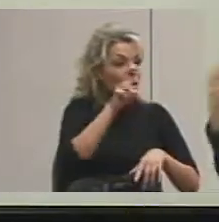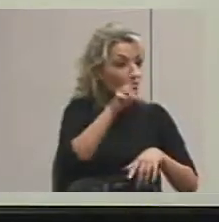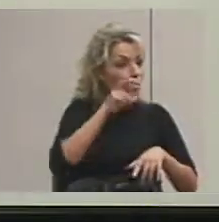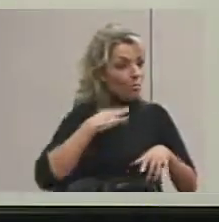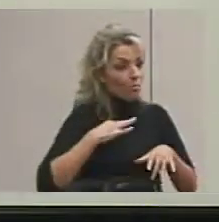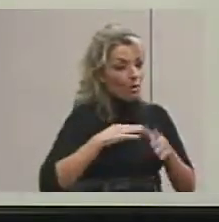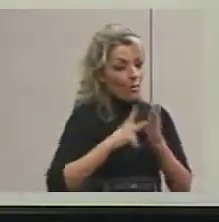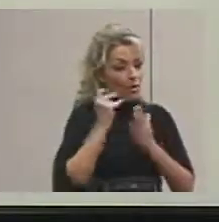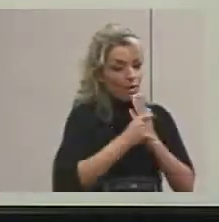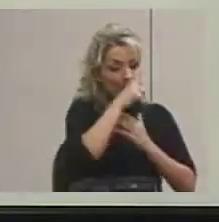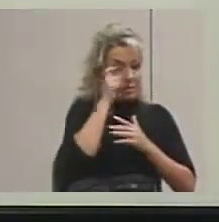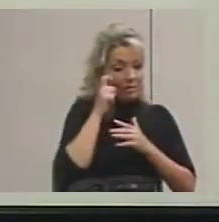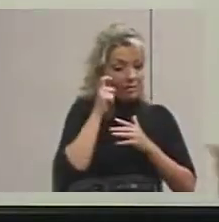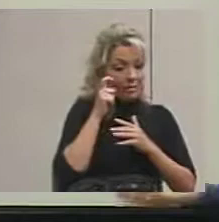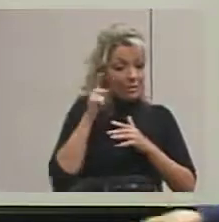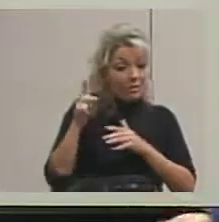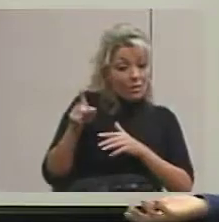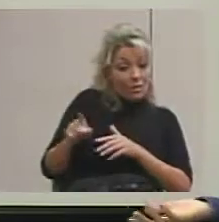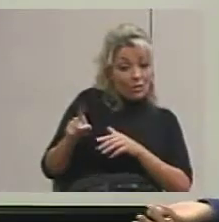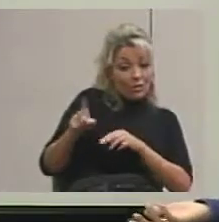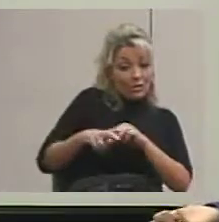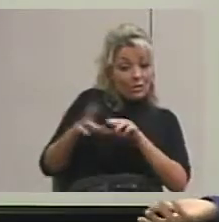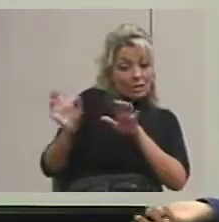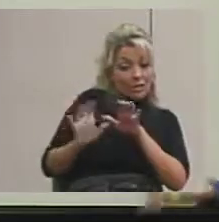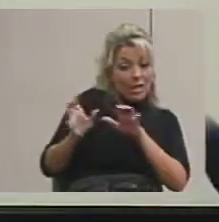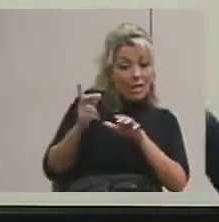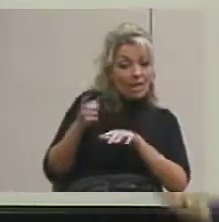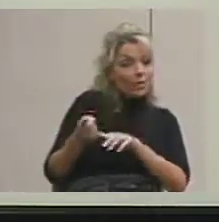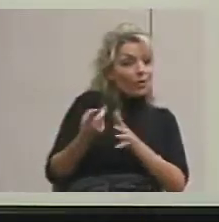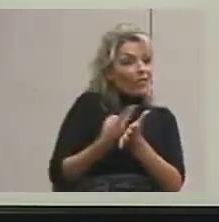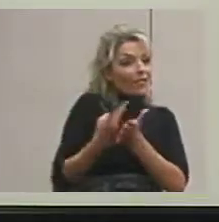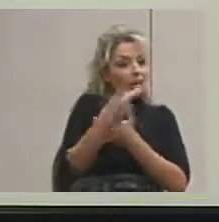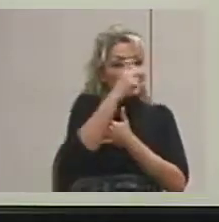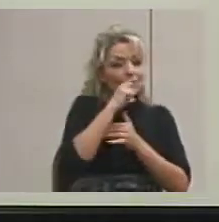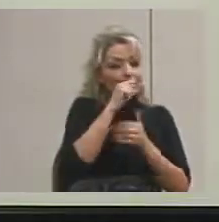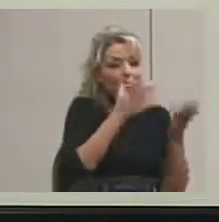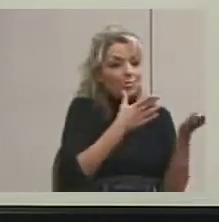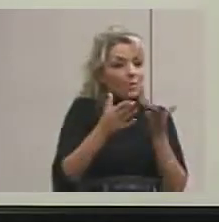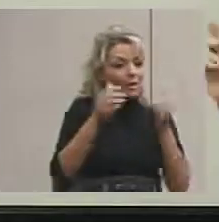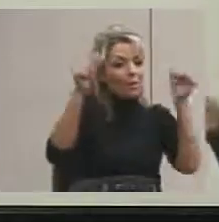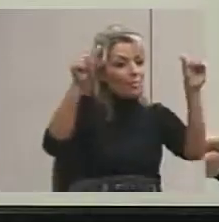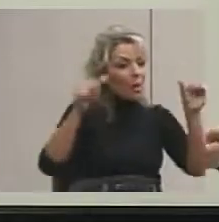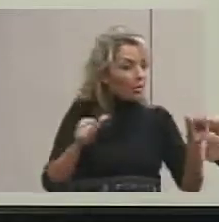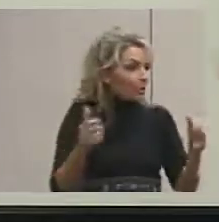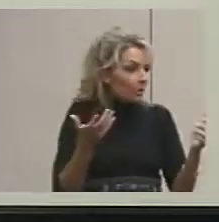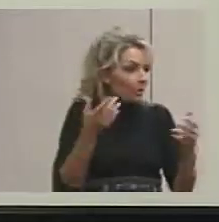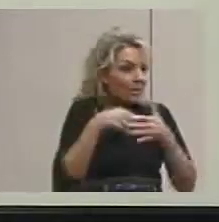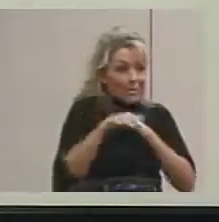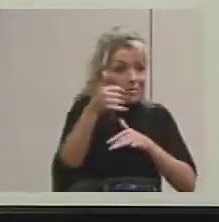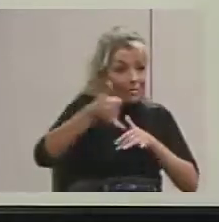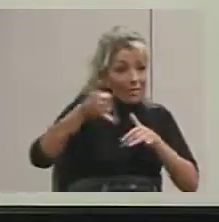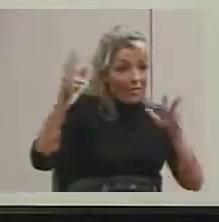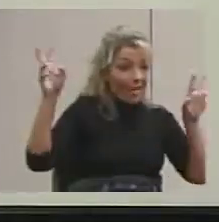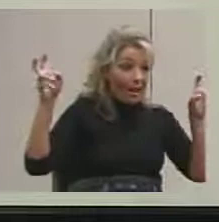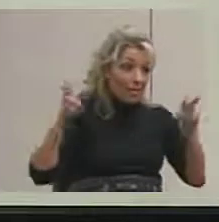because you've been sitting there chatting, you bomb because you didn't bring the poster board, that was in your locker.